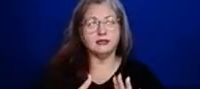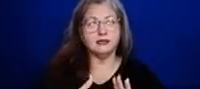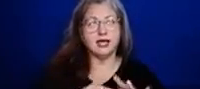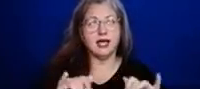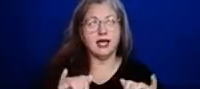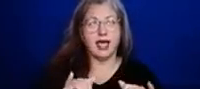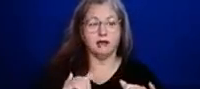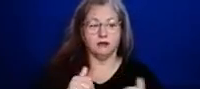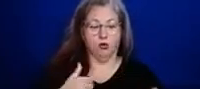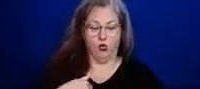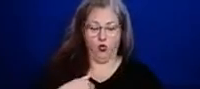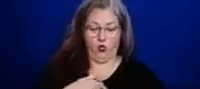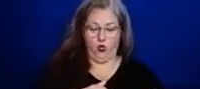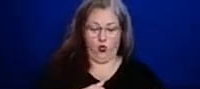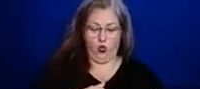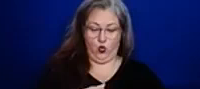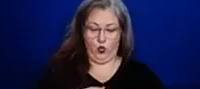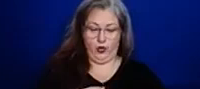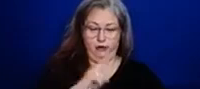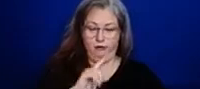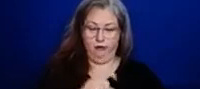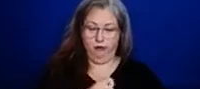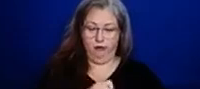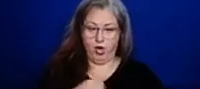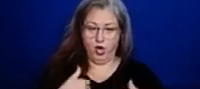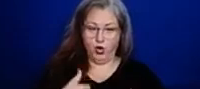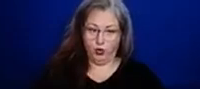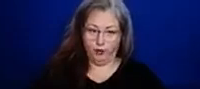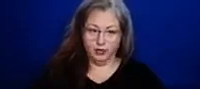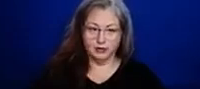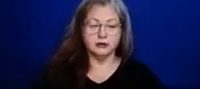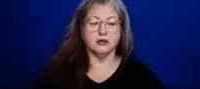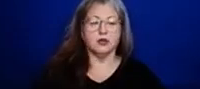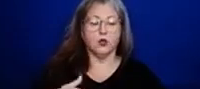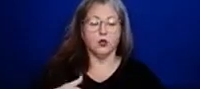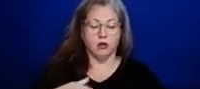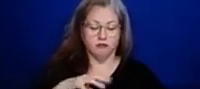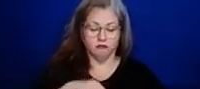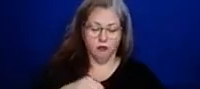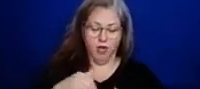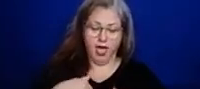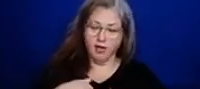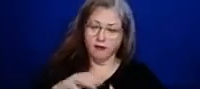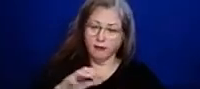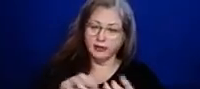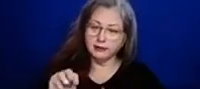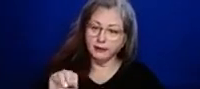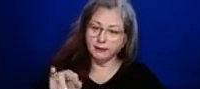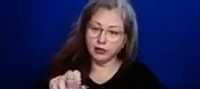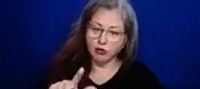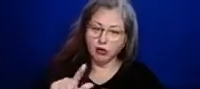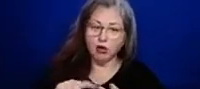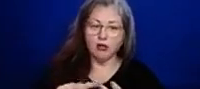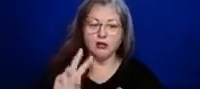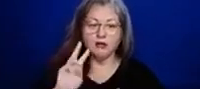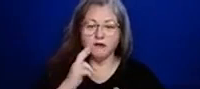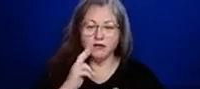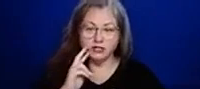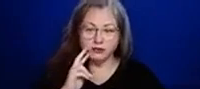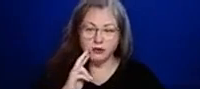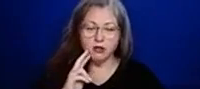that we are like humans. We have part of mineral, part of vegetable, part